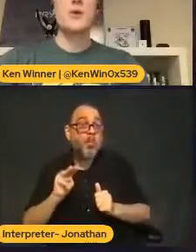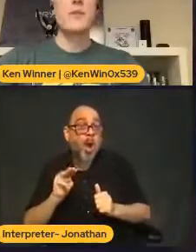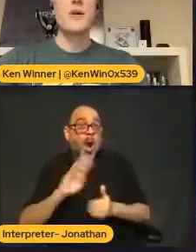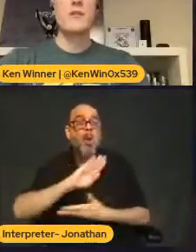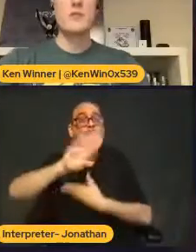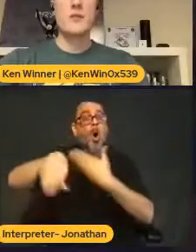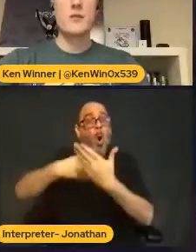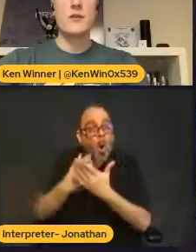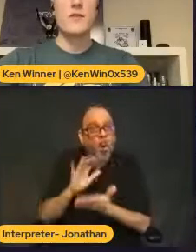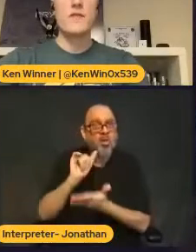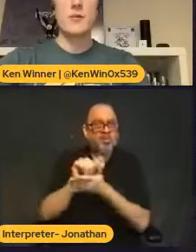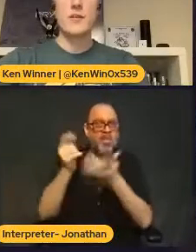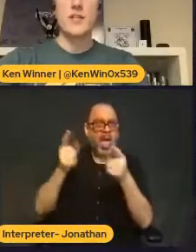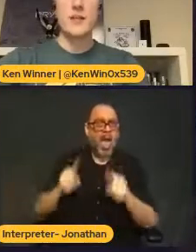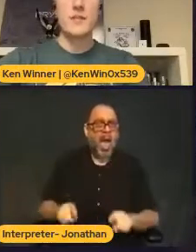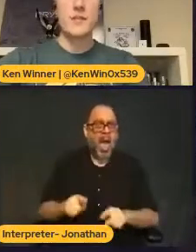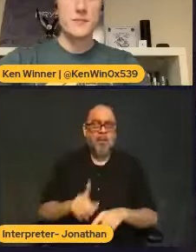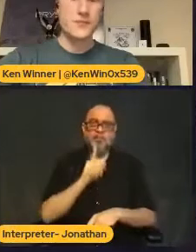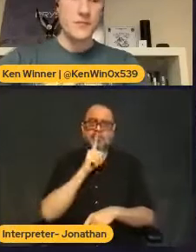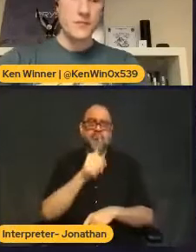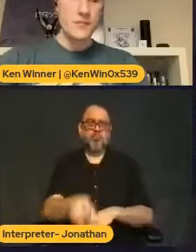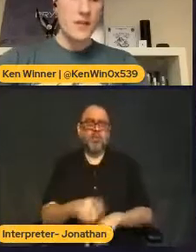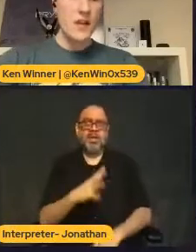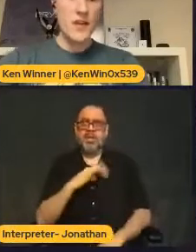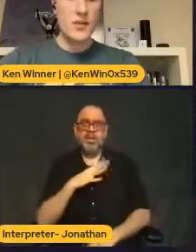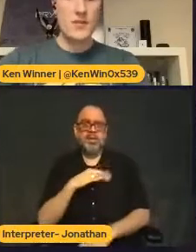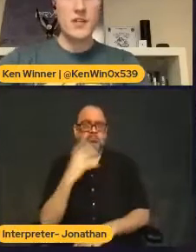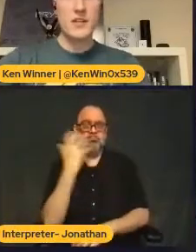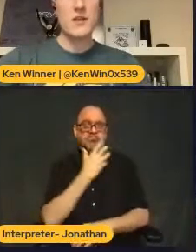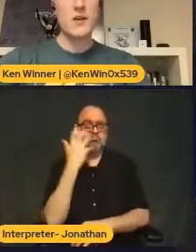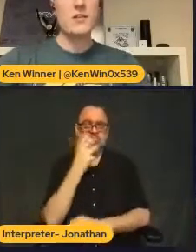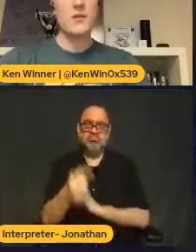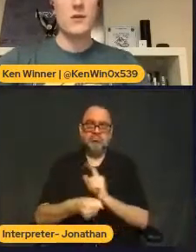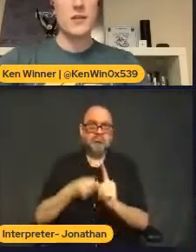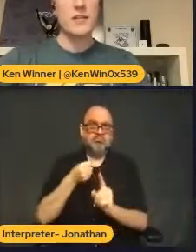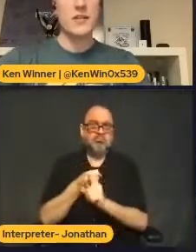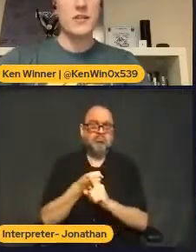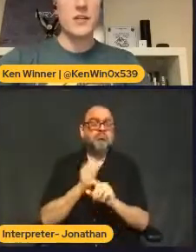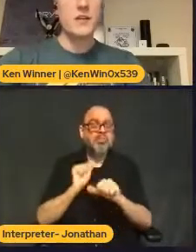think that's a pretty powerful story for teams in using